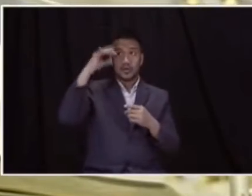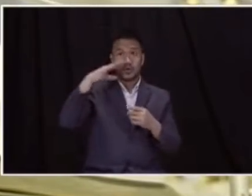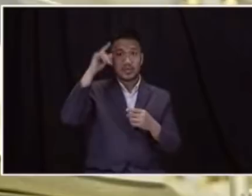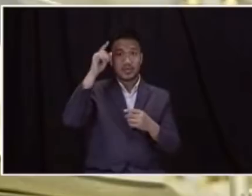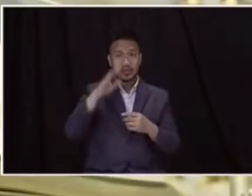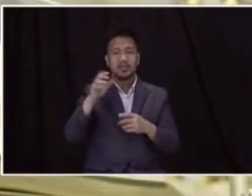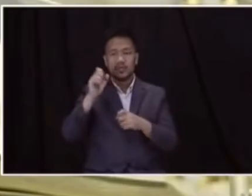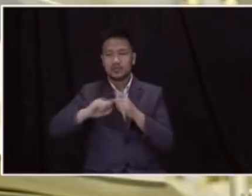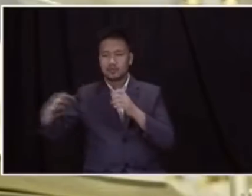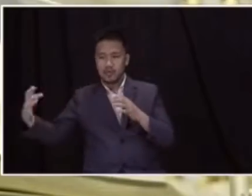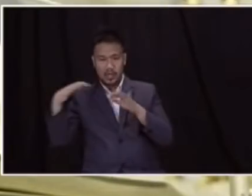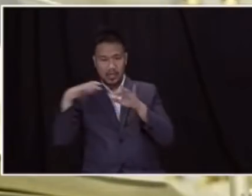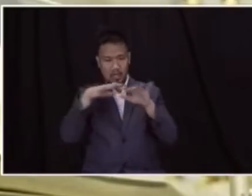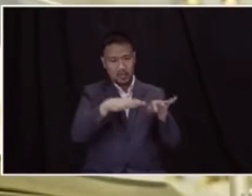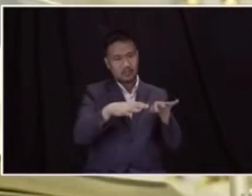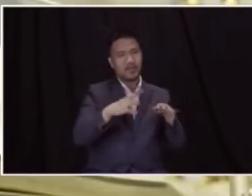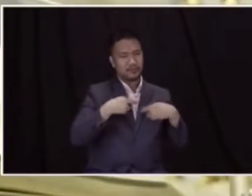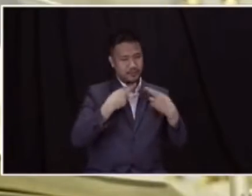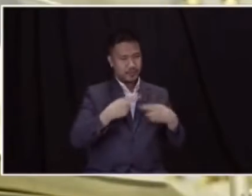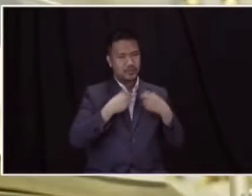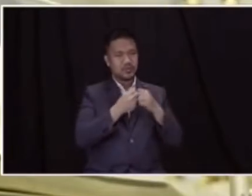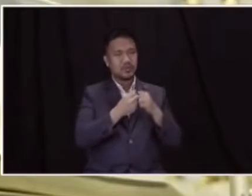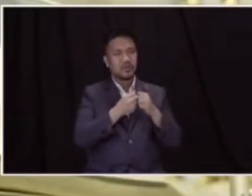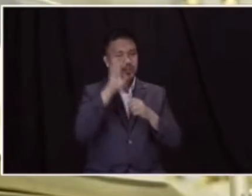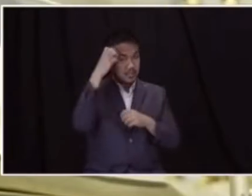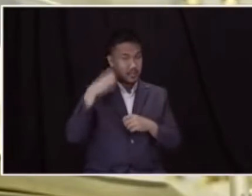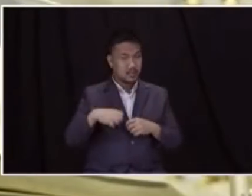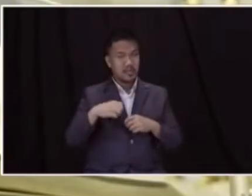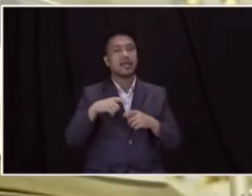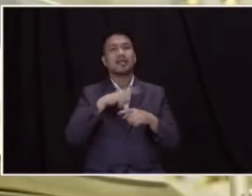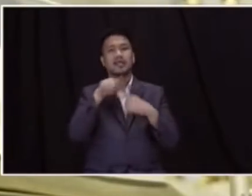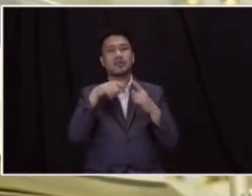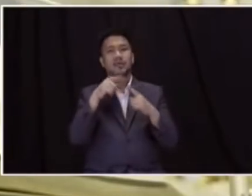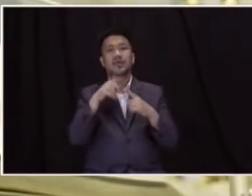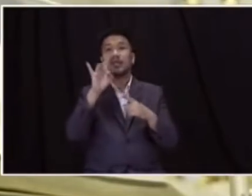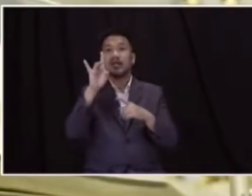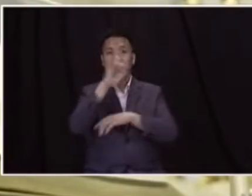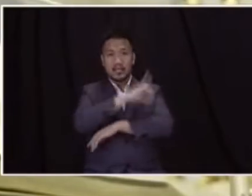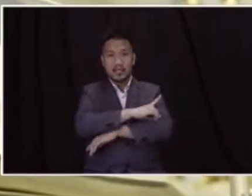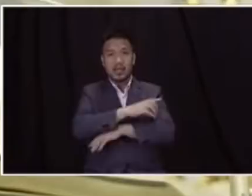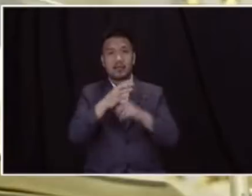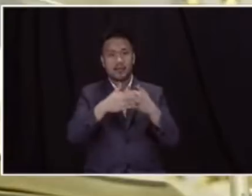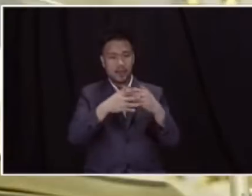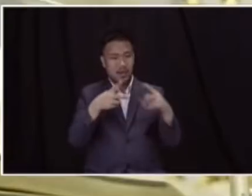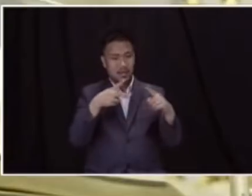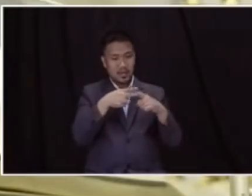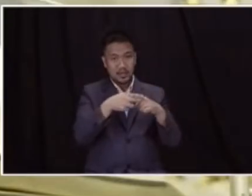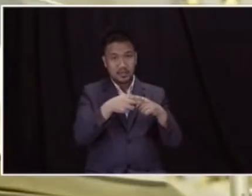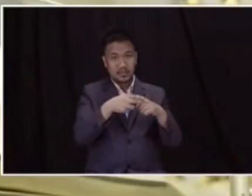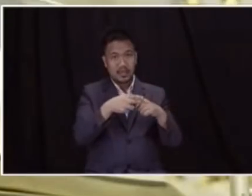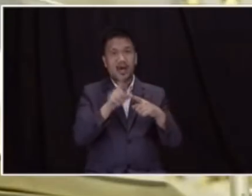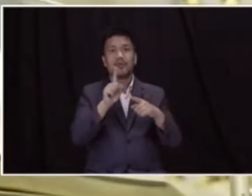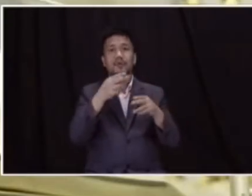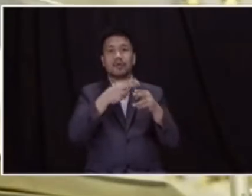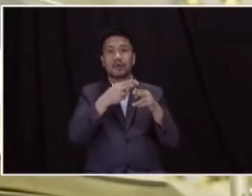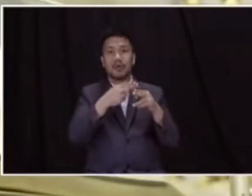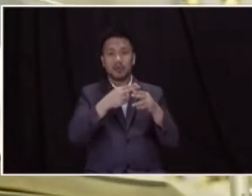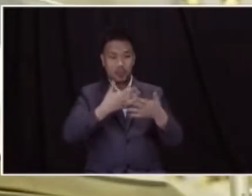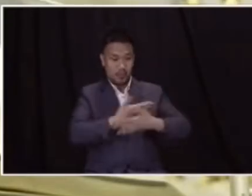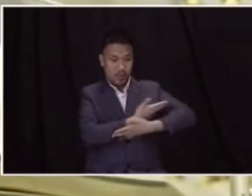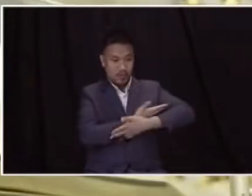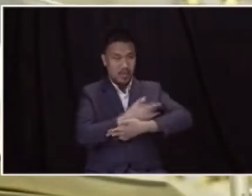they came on the eighth day to circumcise the child, they were going to call him Zechariah, after his